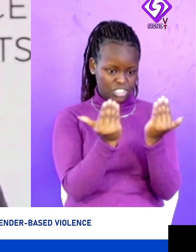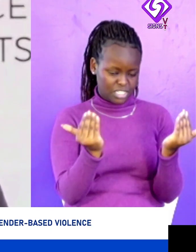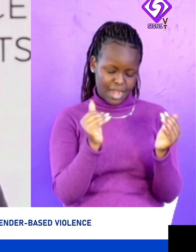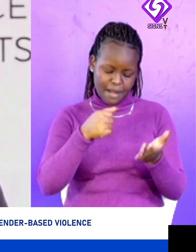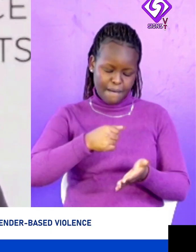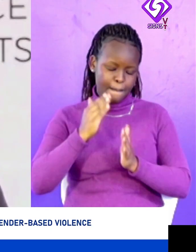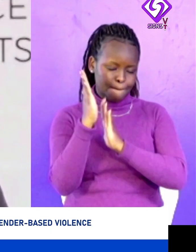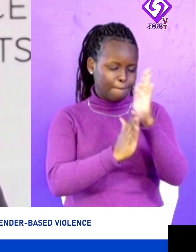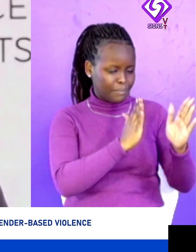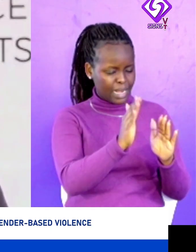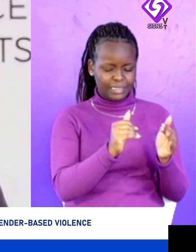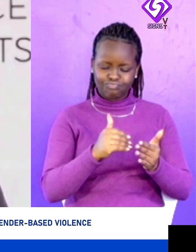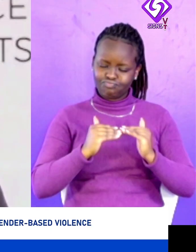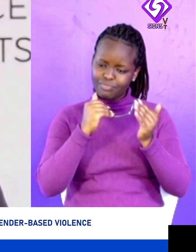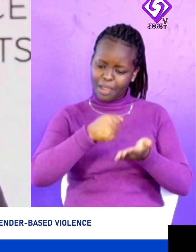level.